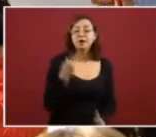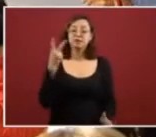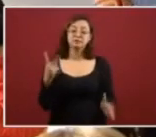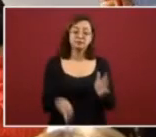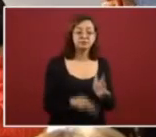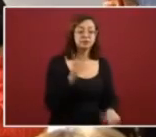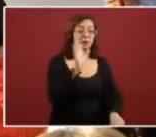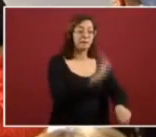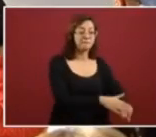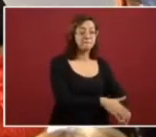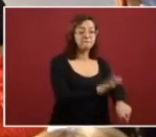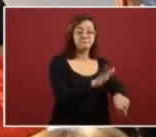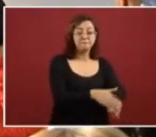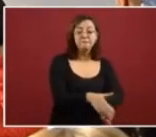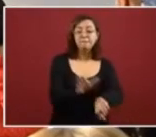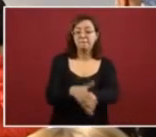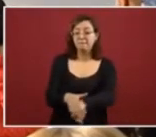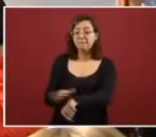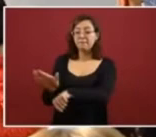know every day.